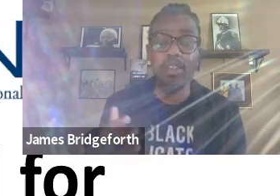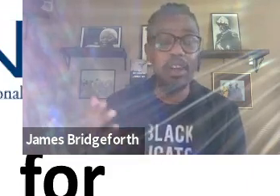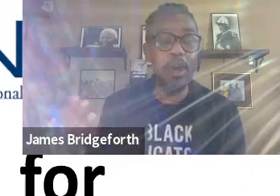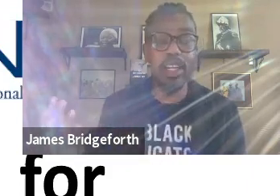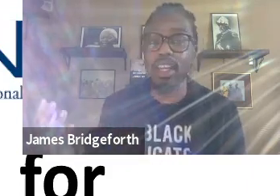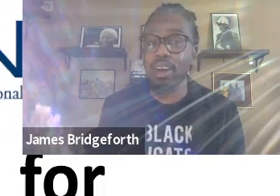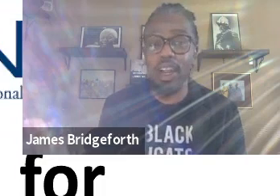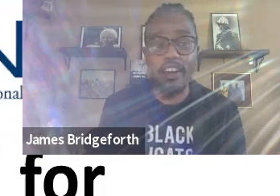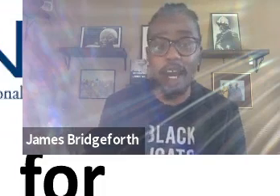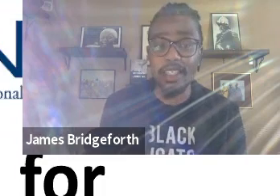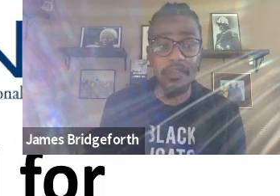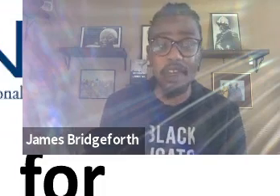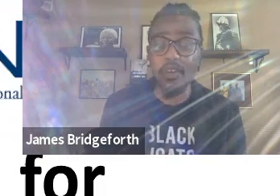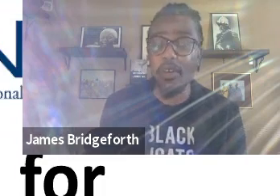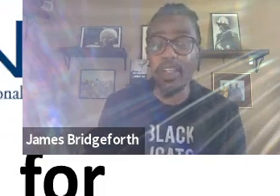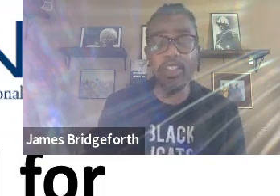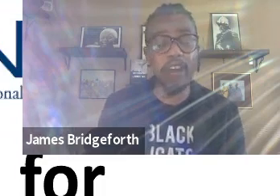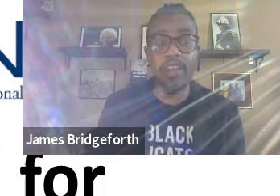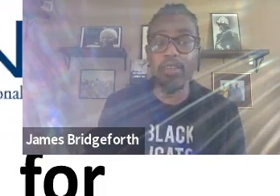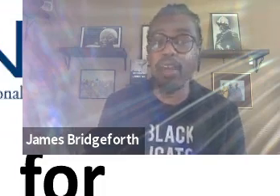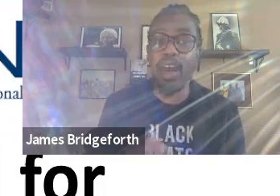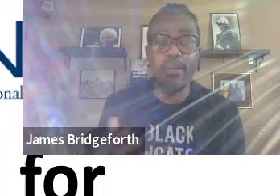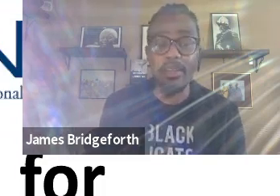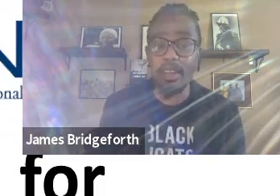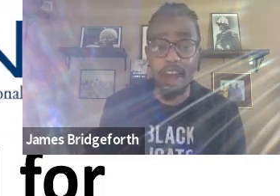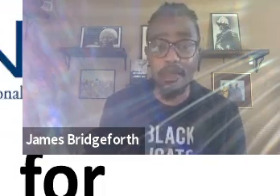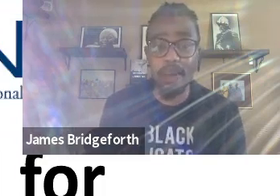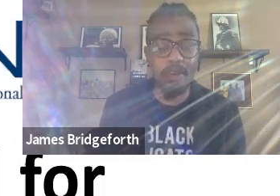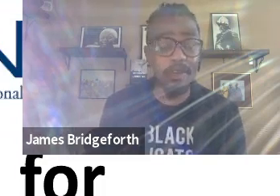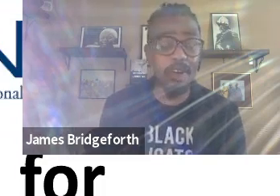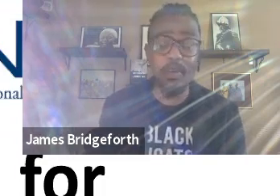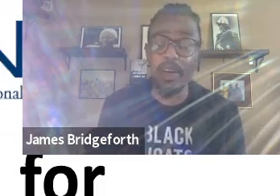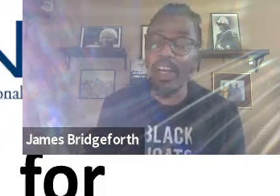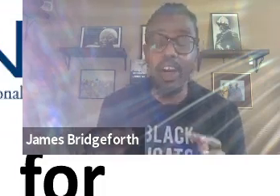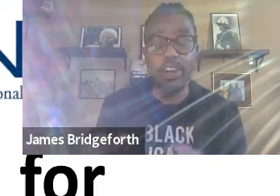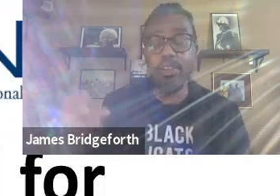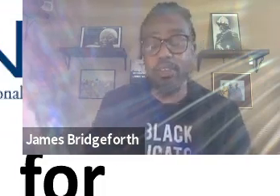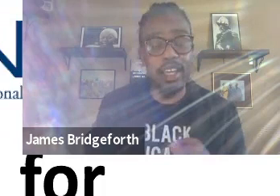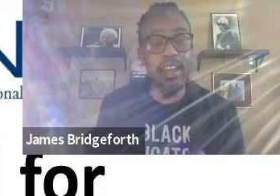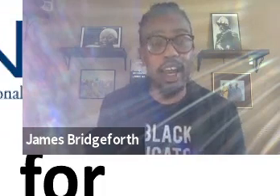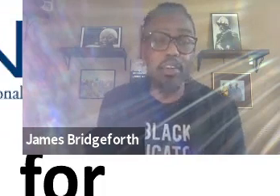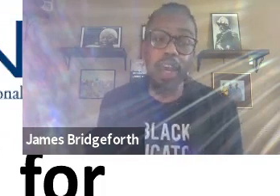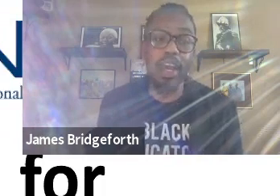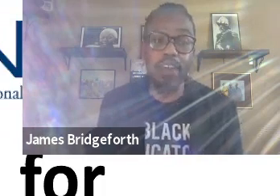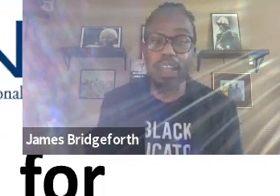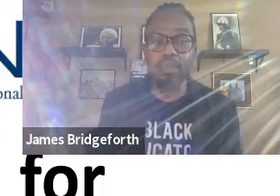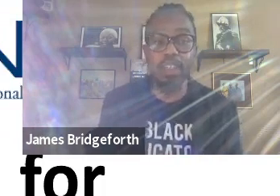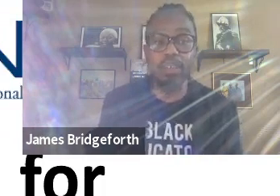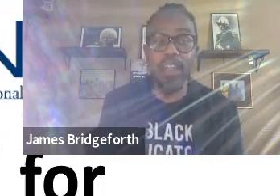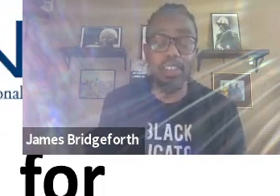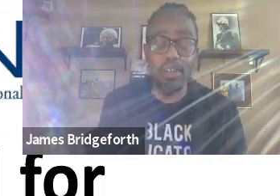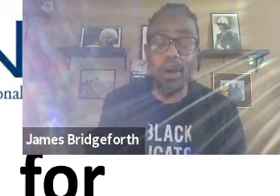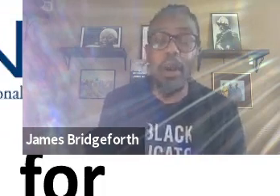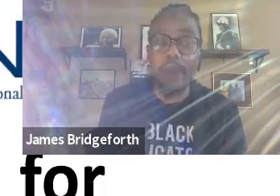start trying to watch a lot of Black TV or to try to listen to a lot of Black music or try to do different things like that. You can, if that's